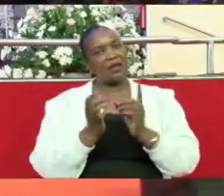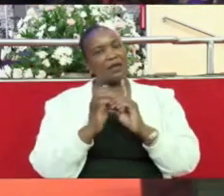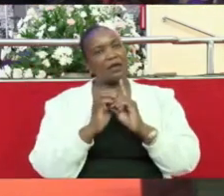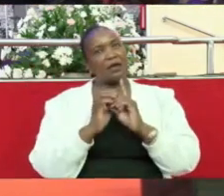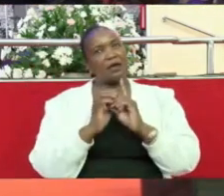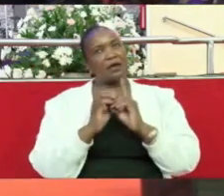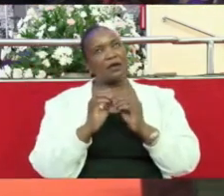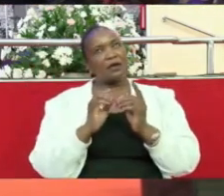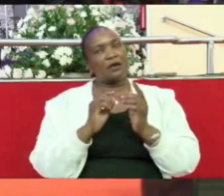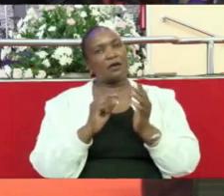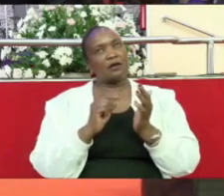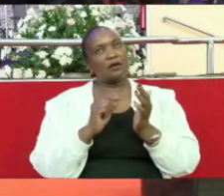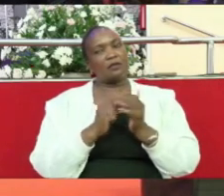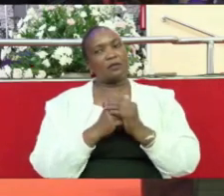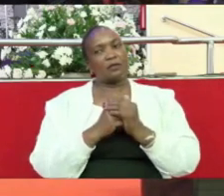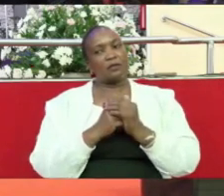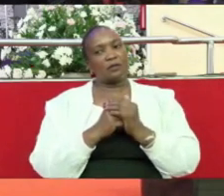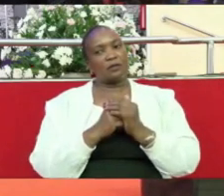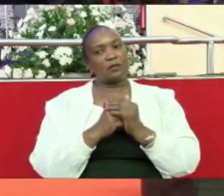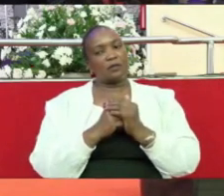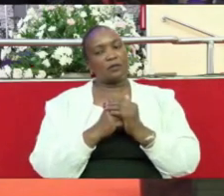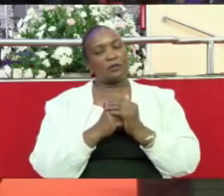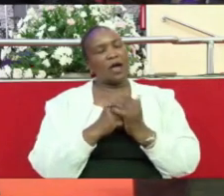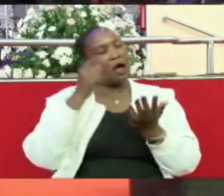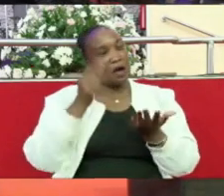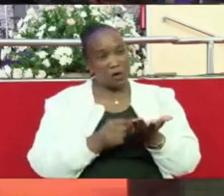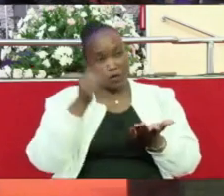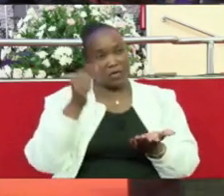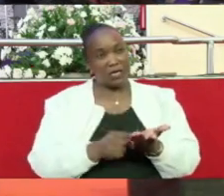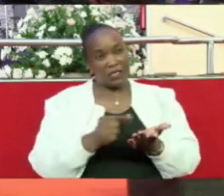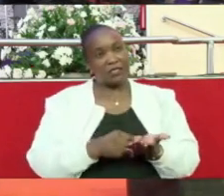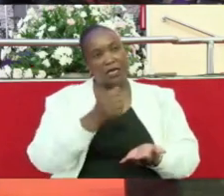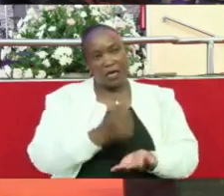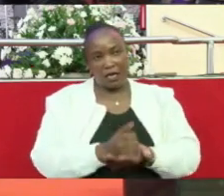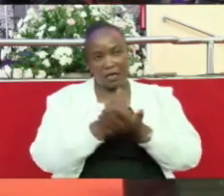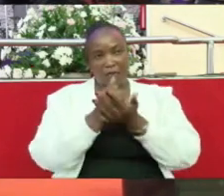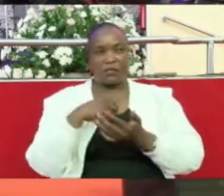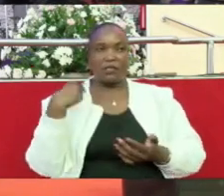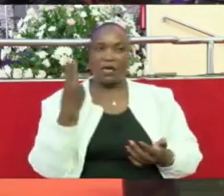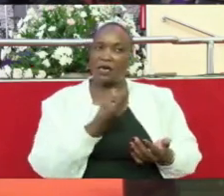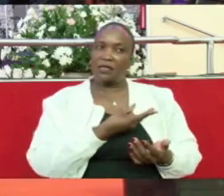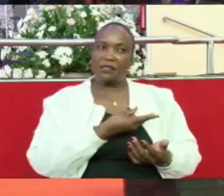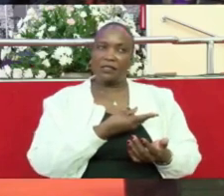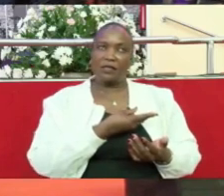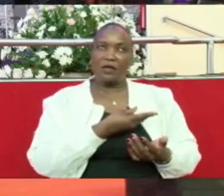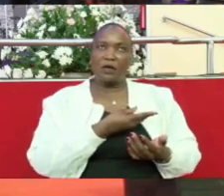grace helps us in our hour of need. Neema inatusaidia katika wakati wetu